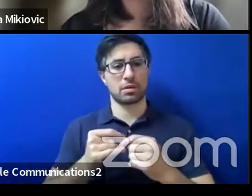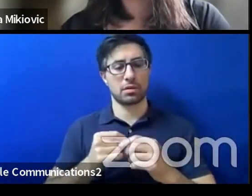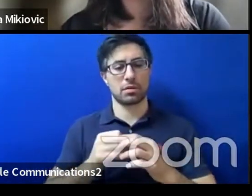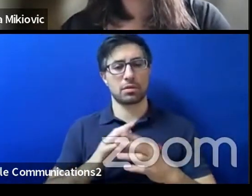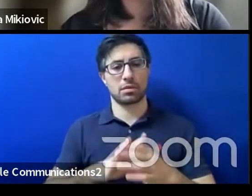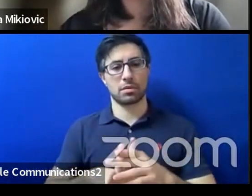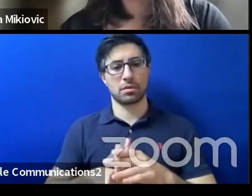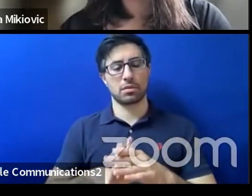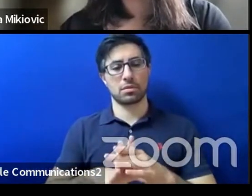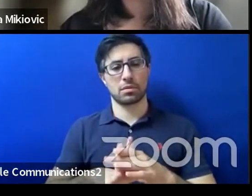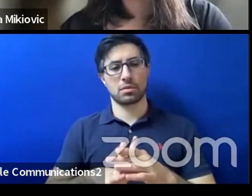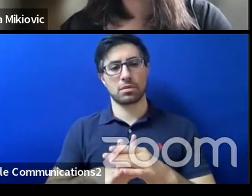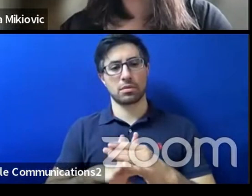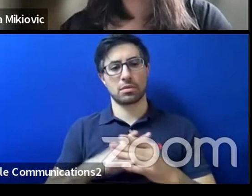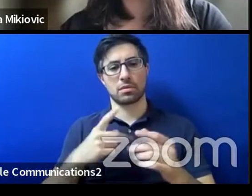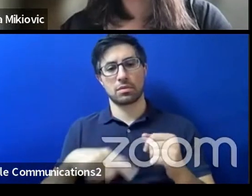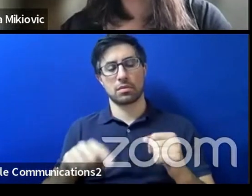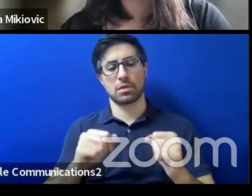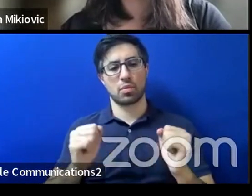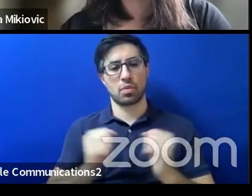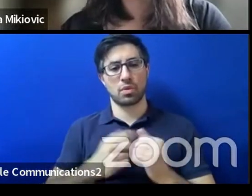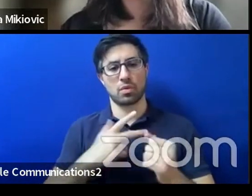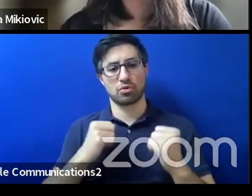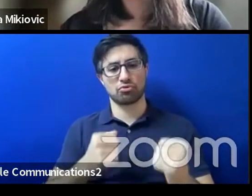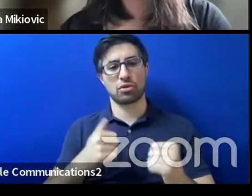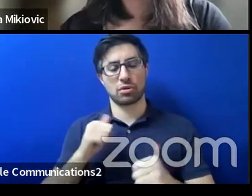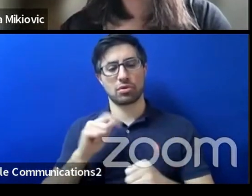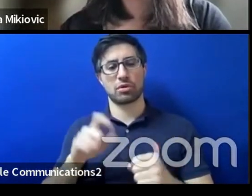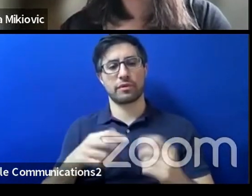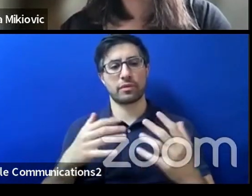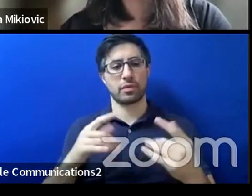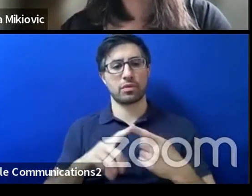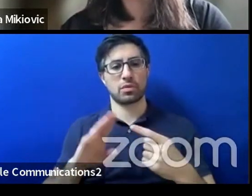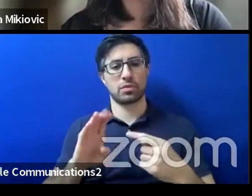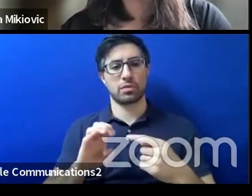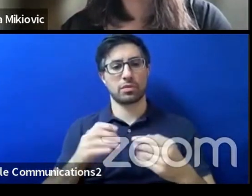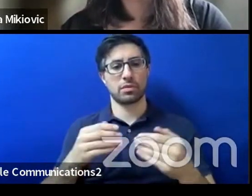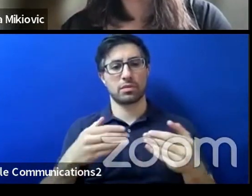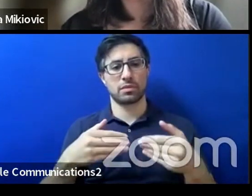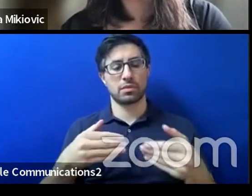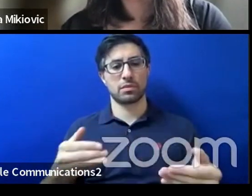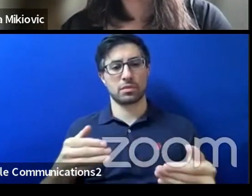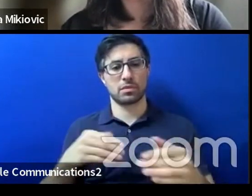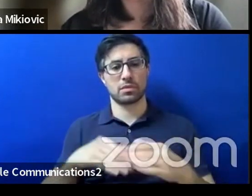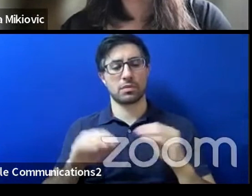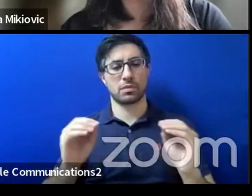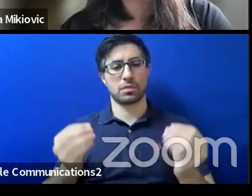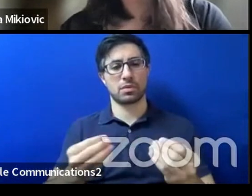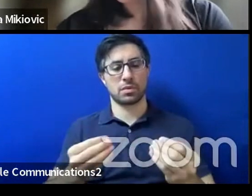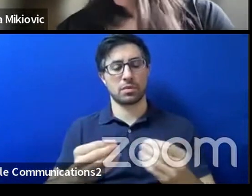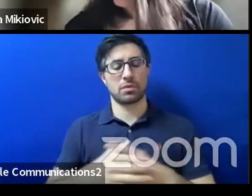we are together, we are stronger, and we don't have to wait to be invited into the